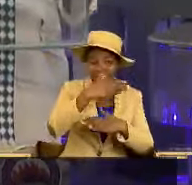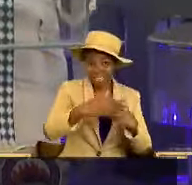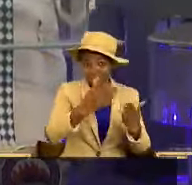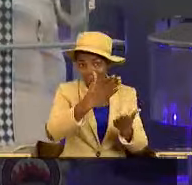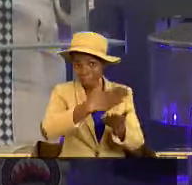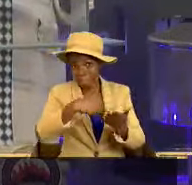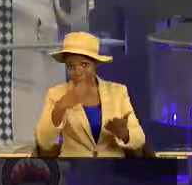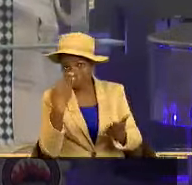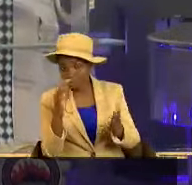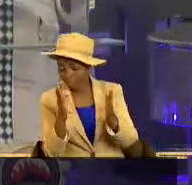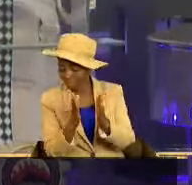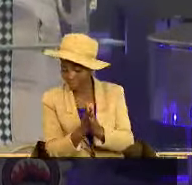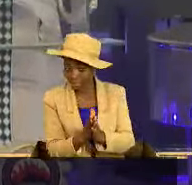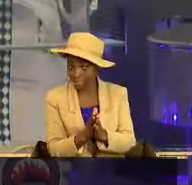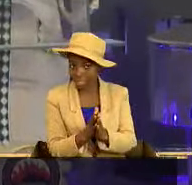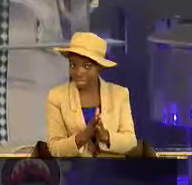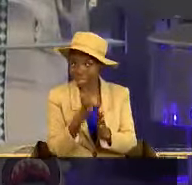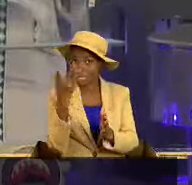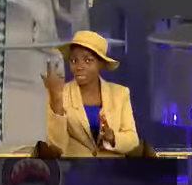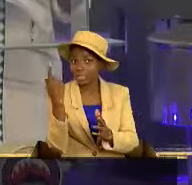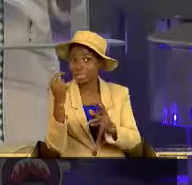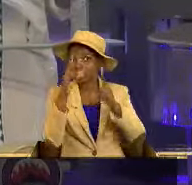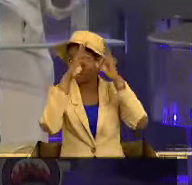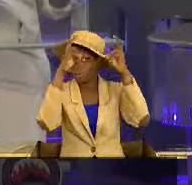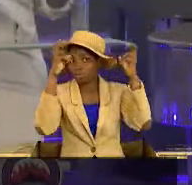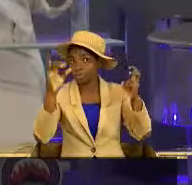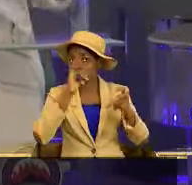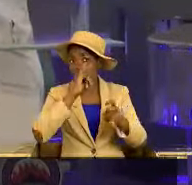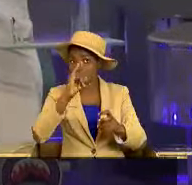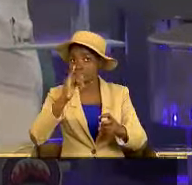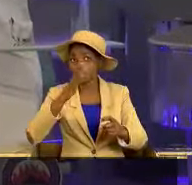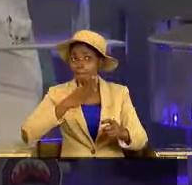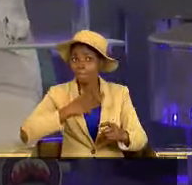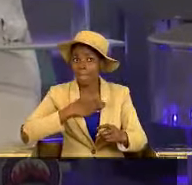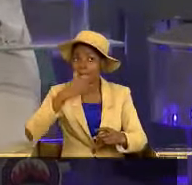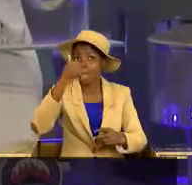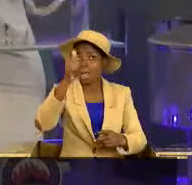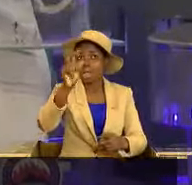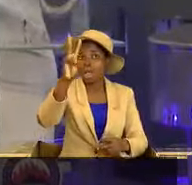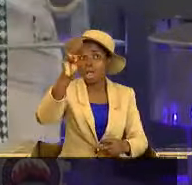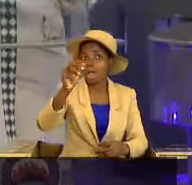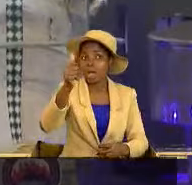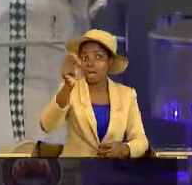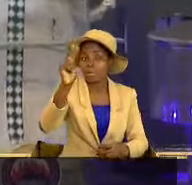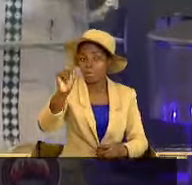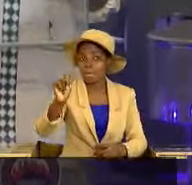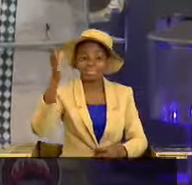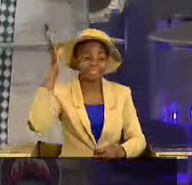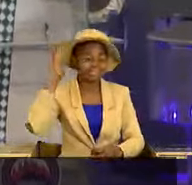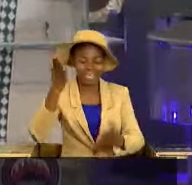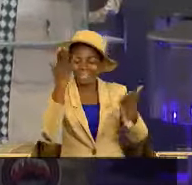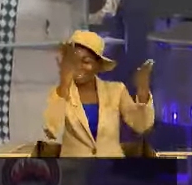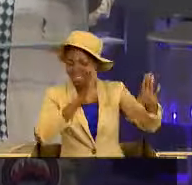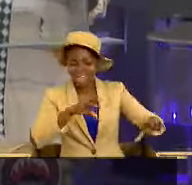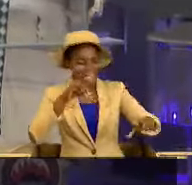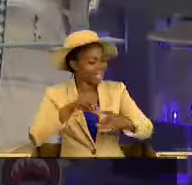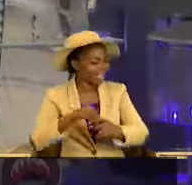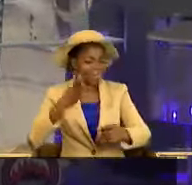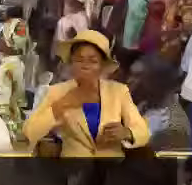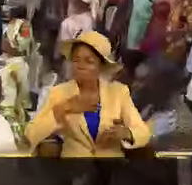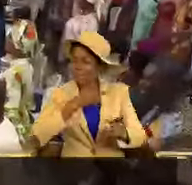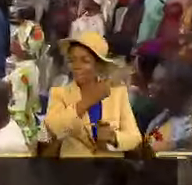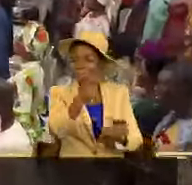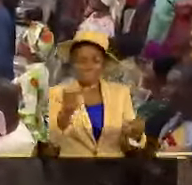titled my H shall die in my place say strong